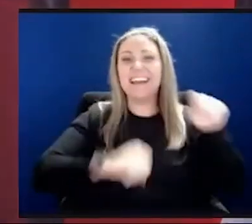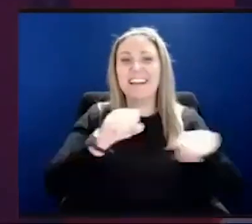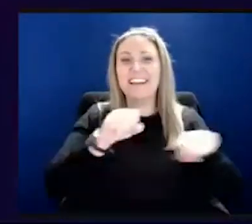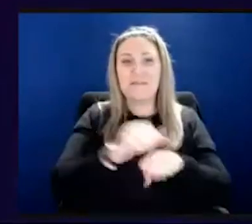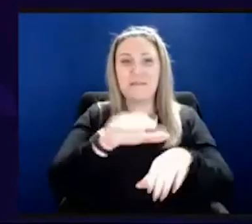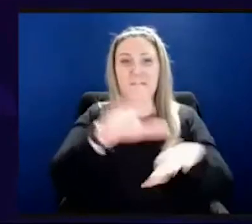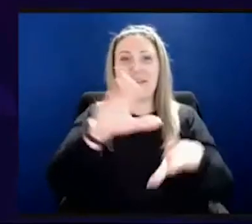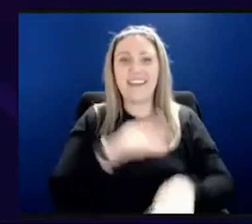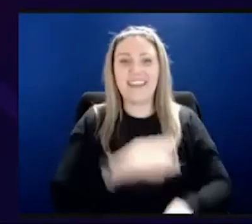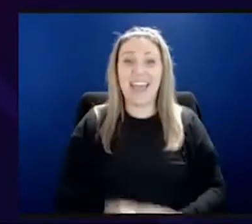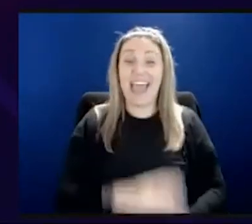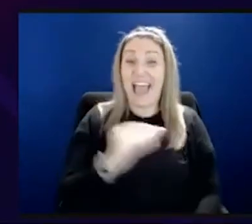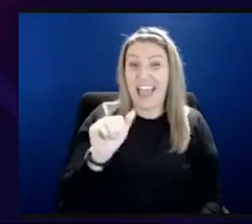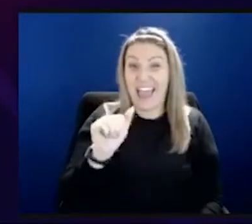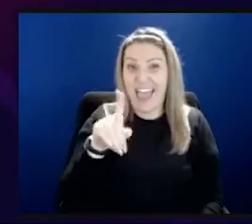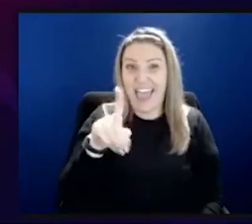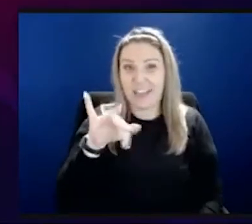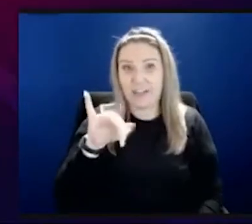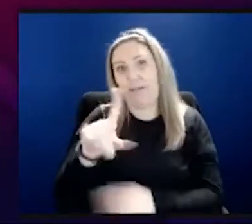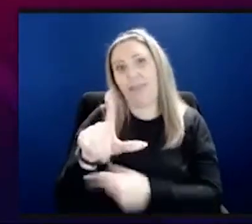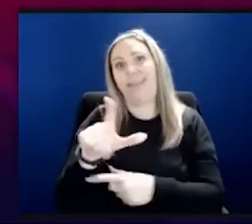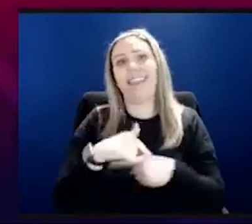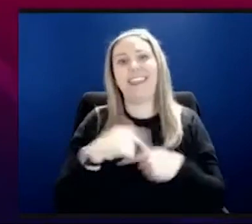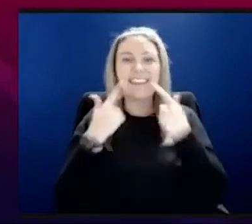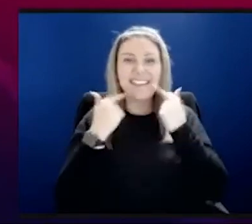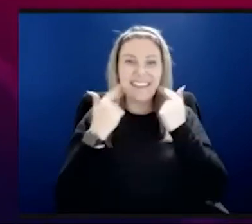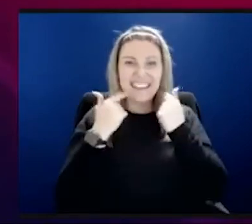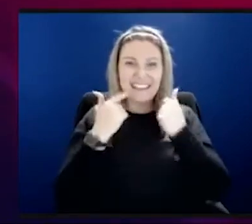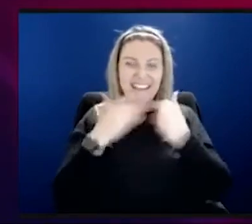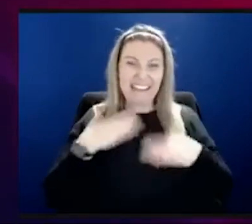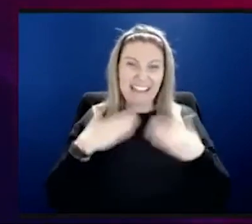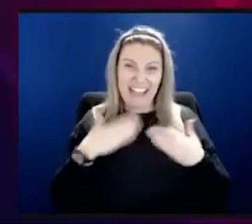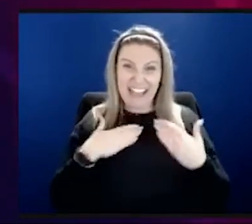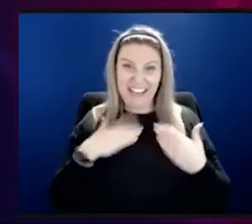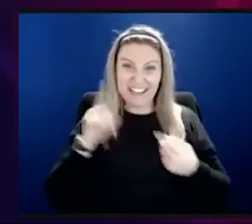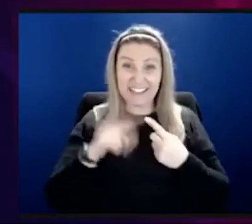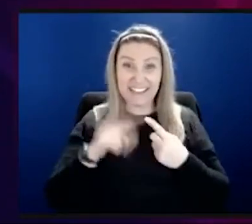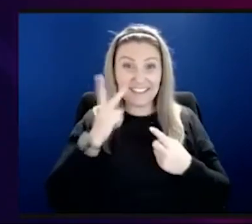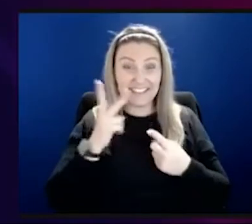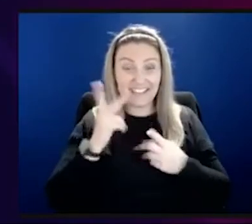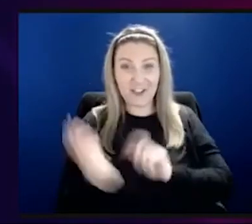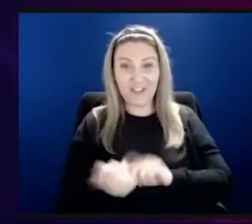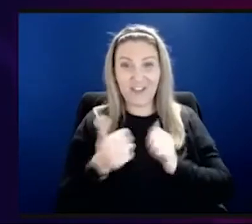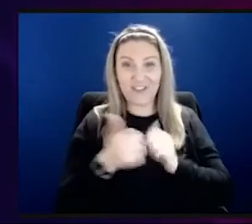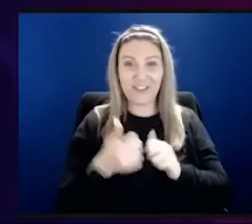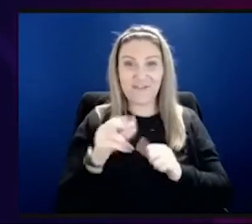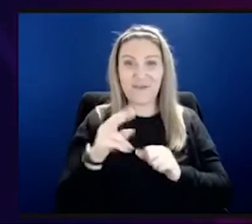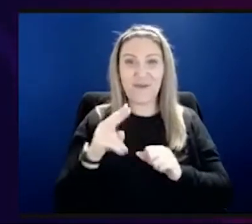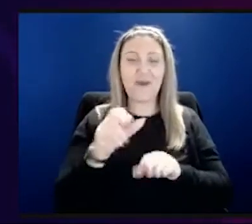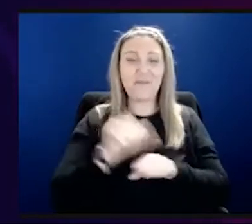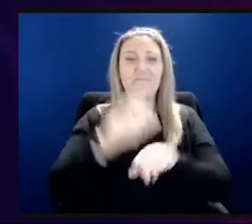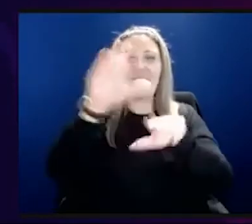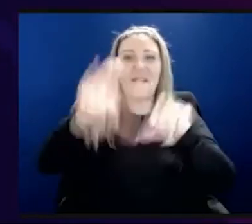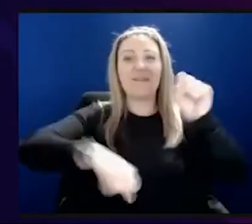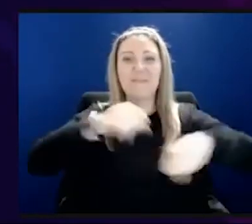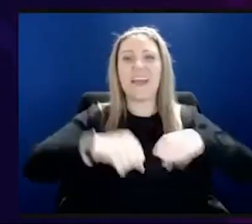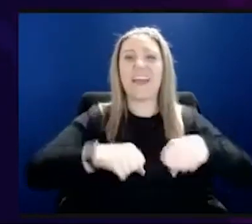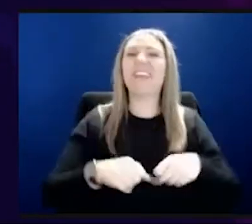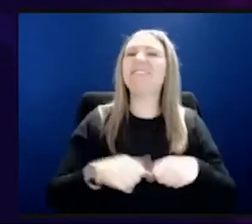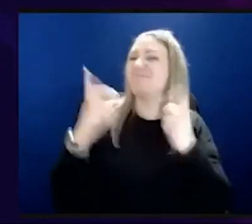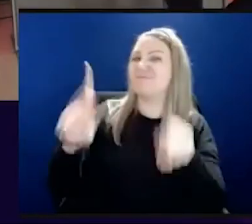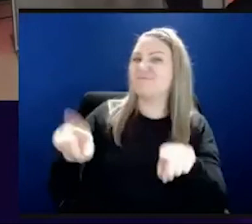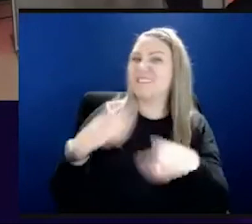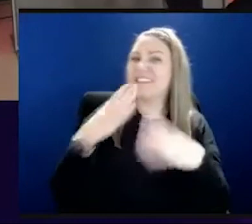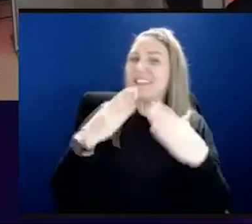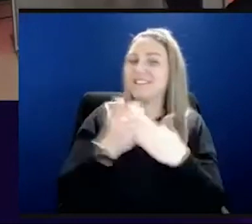Yeah. So I won't be happy until I see you guys golfing together or mountain biking together. Sounds like a plan. Thank you so much for being here. And yes,